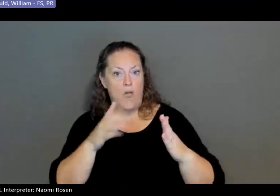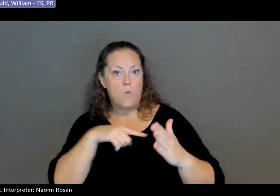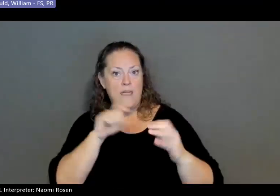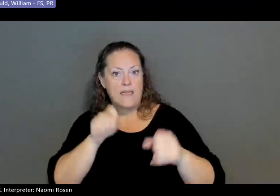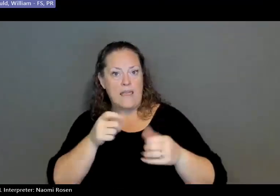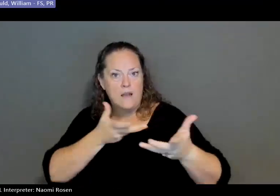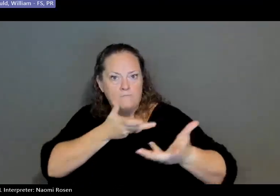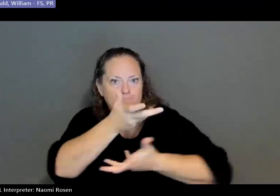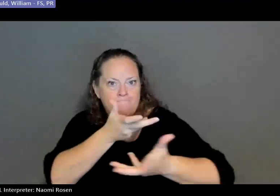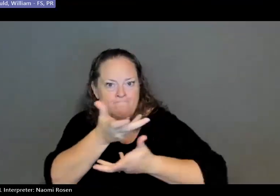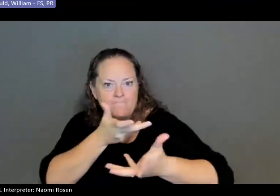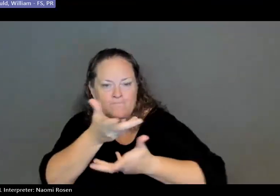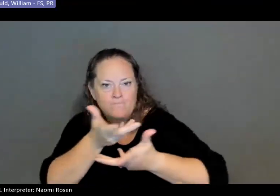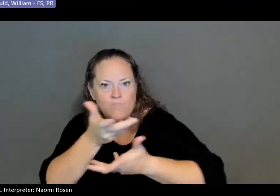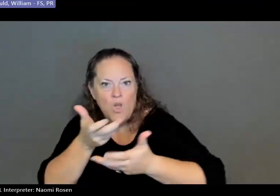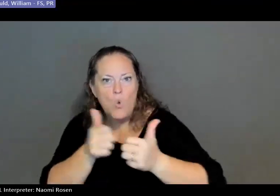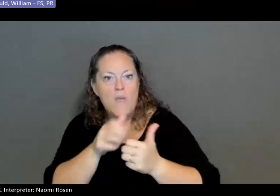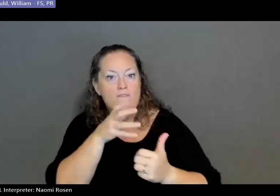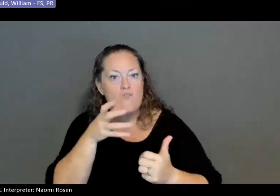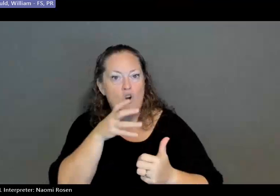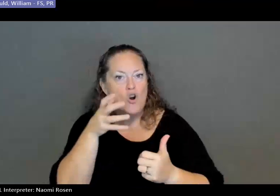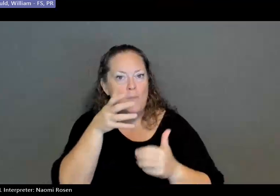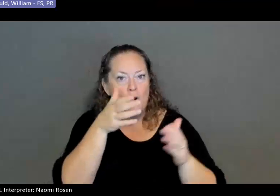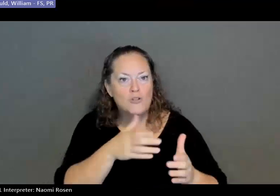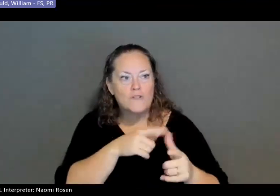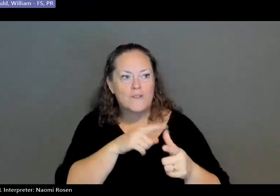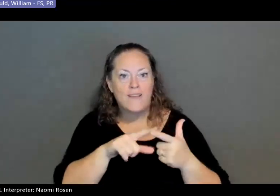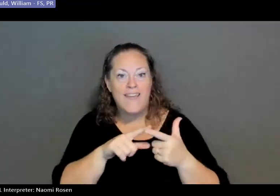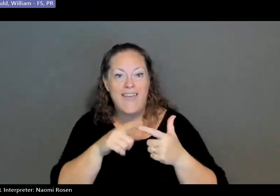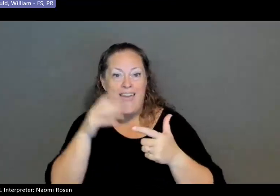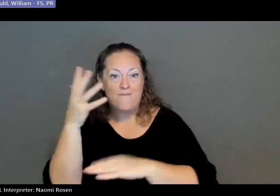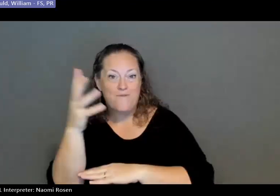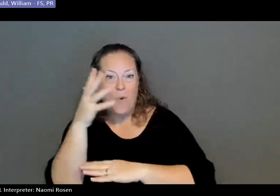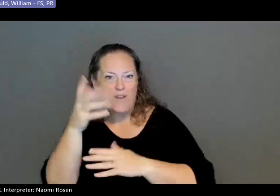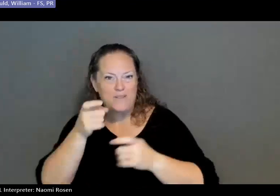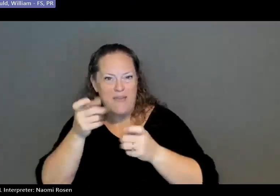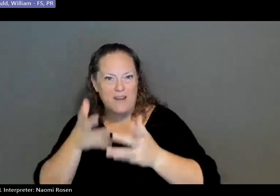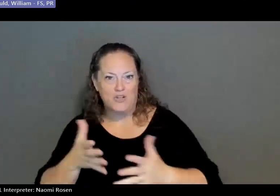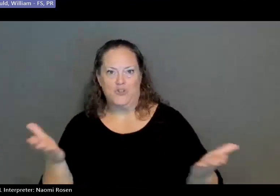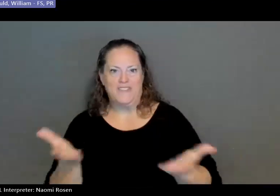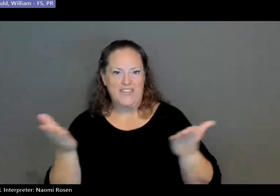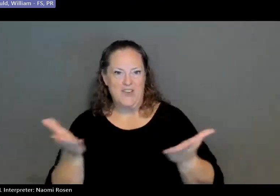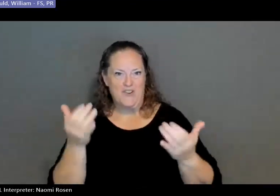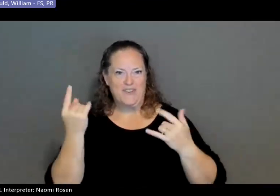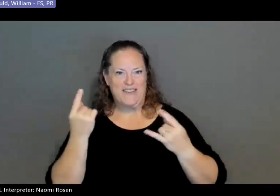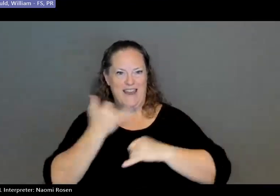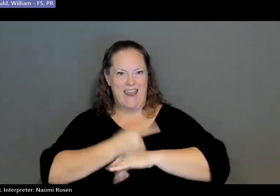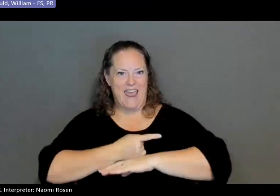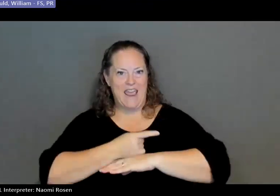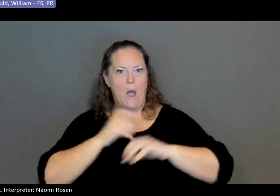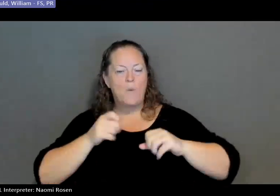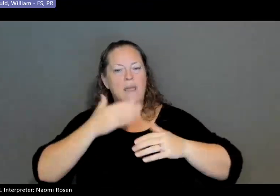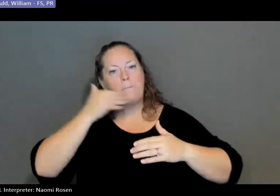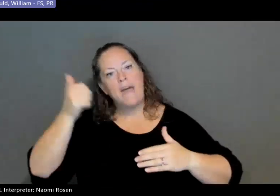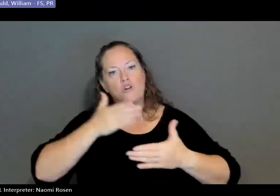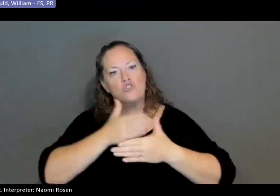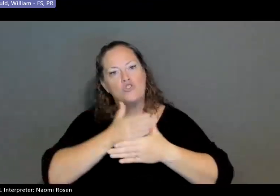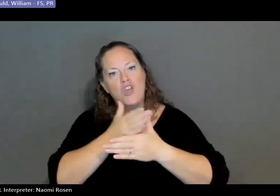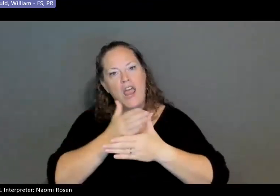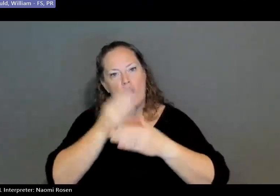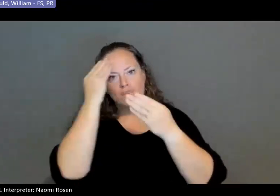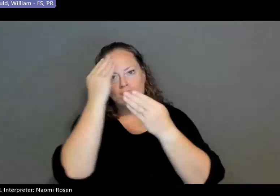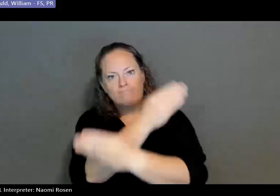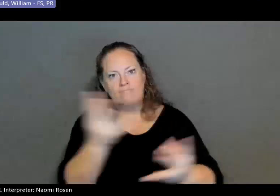with farmers and forest managers here, and better be able to share that kind of information